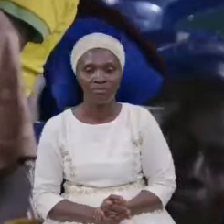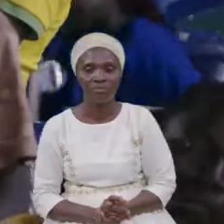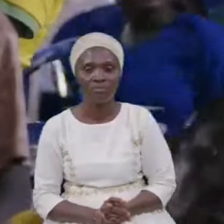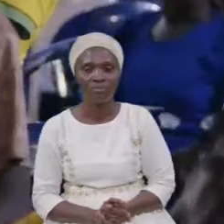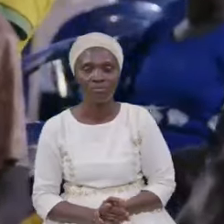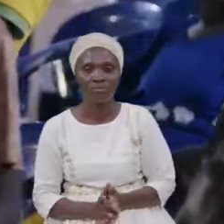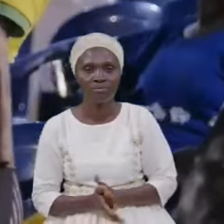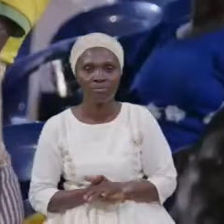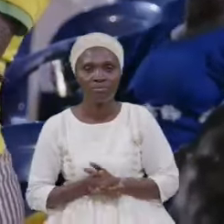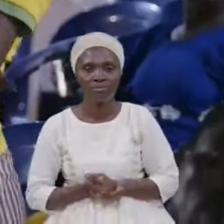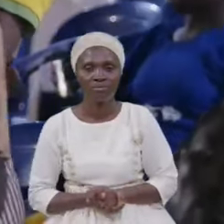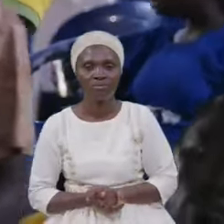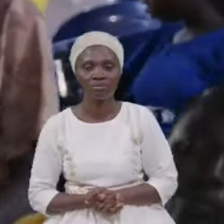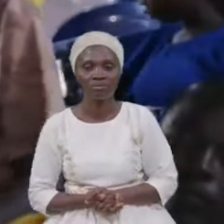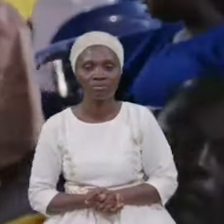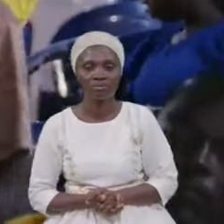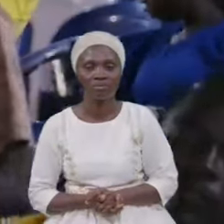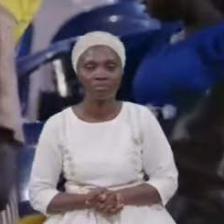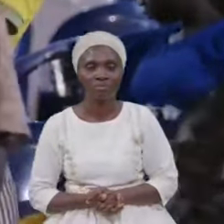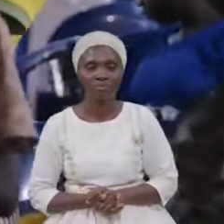that have given their lives to Christ.